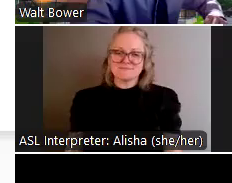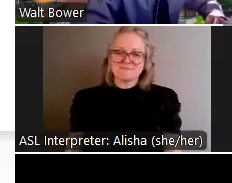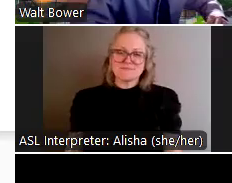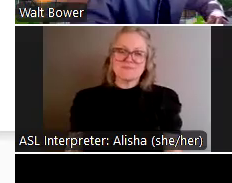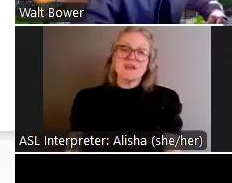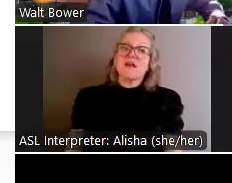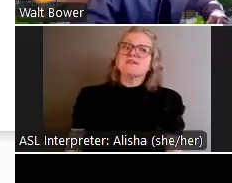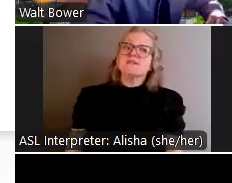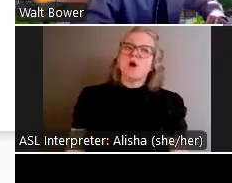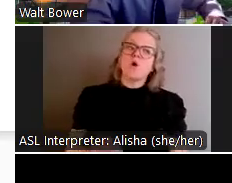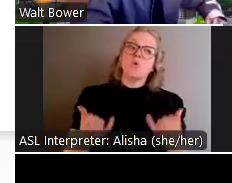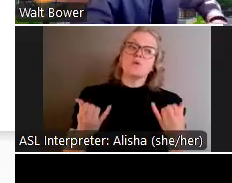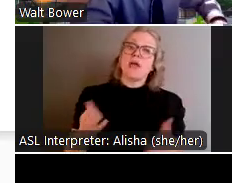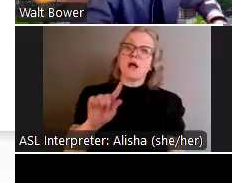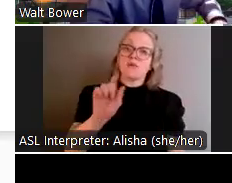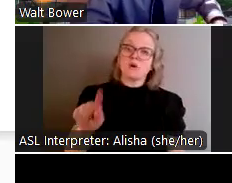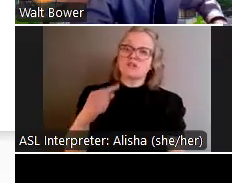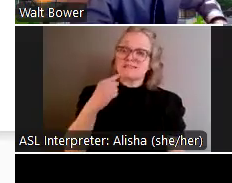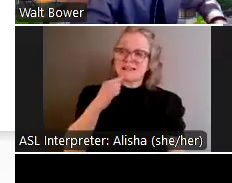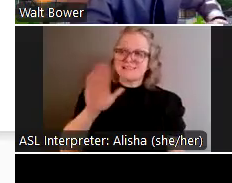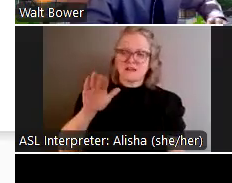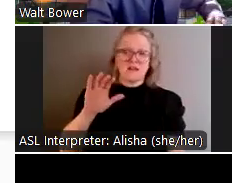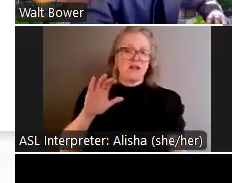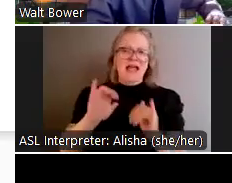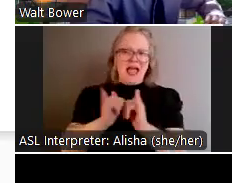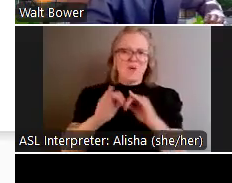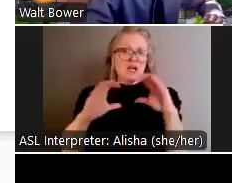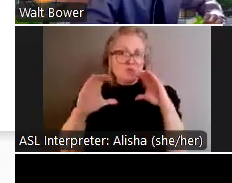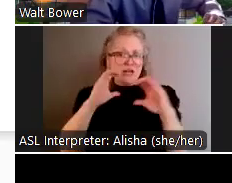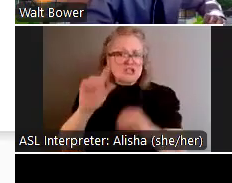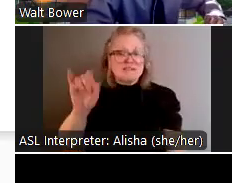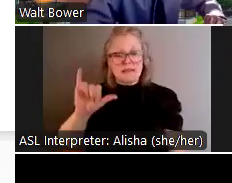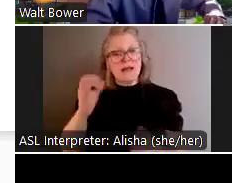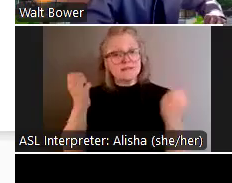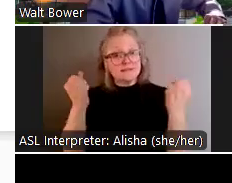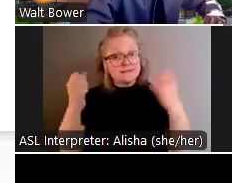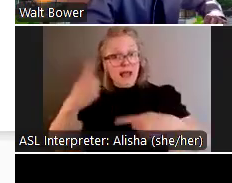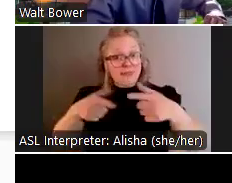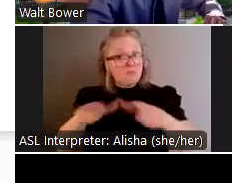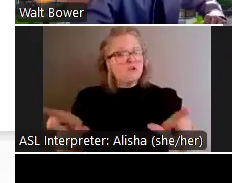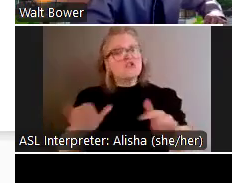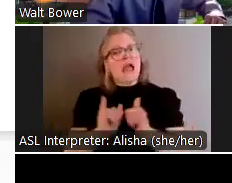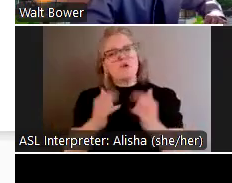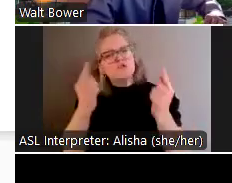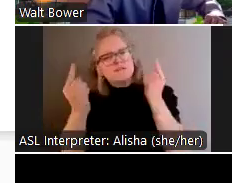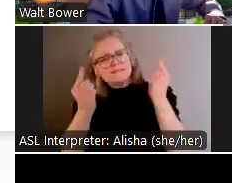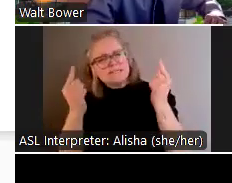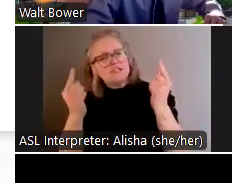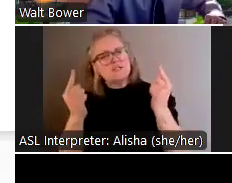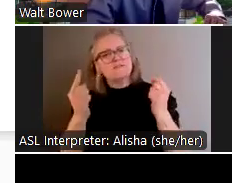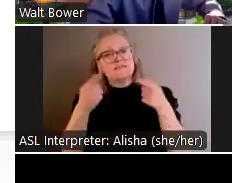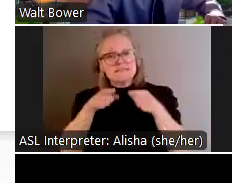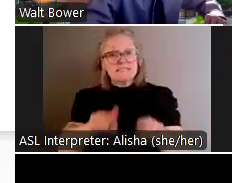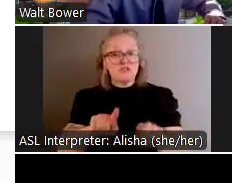This question is, how are communication needs such as signing taken into consideration during these